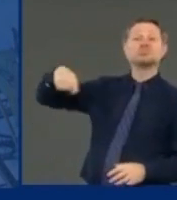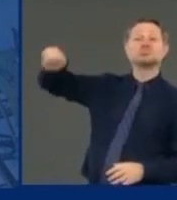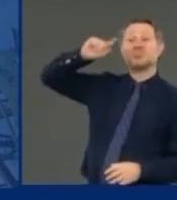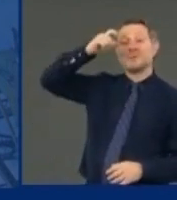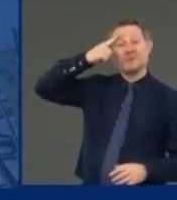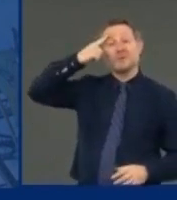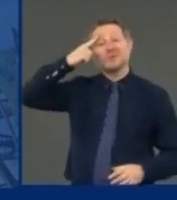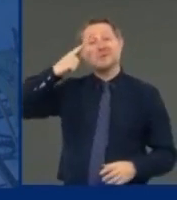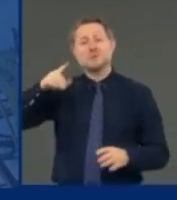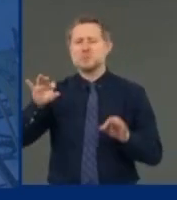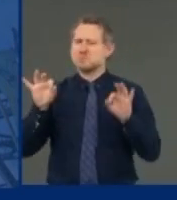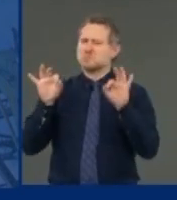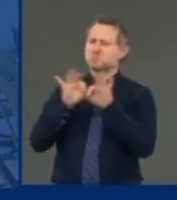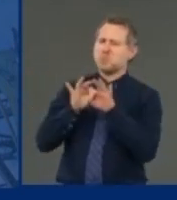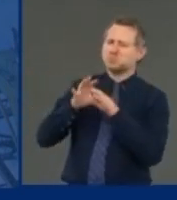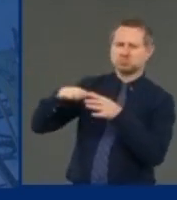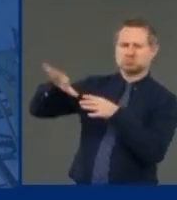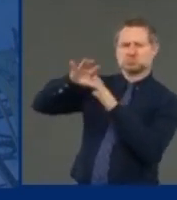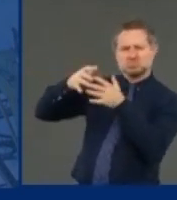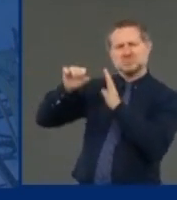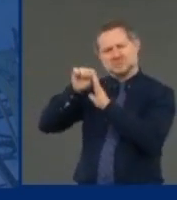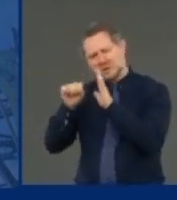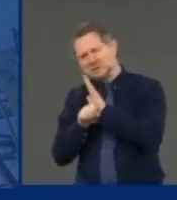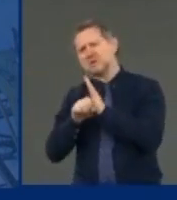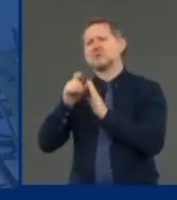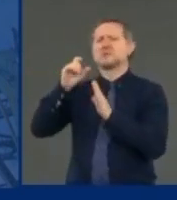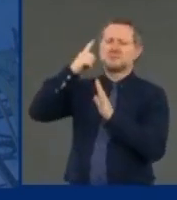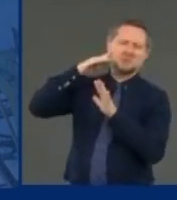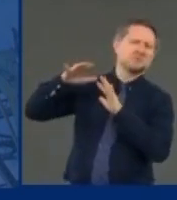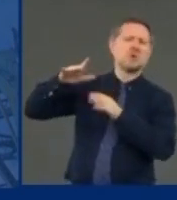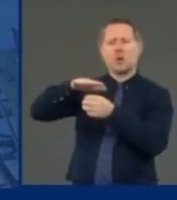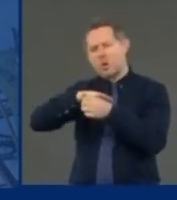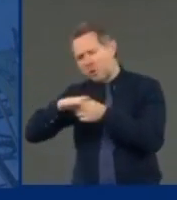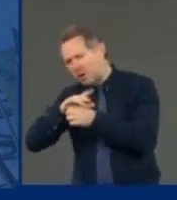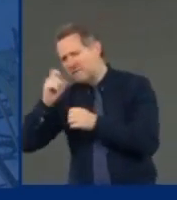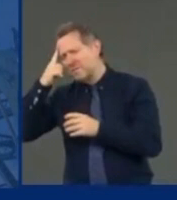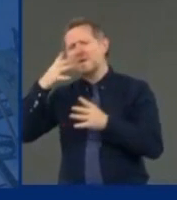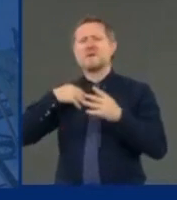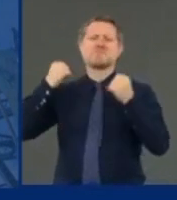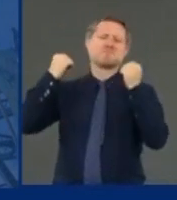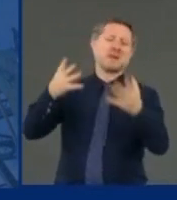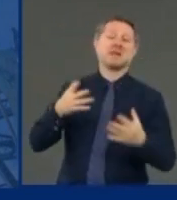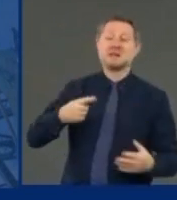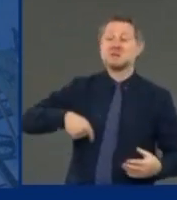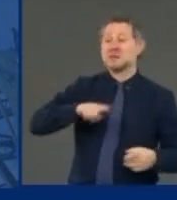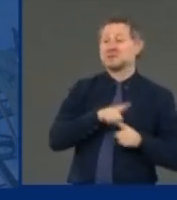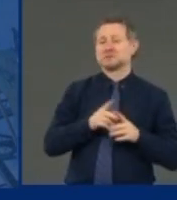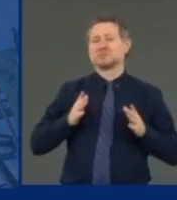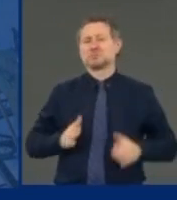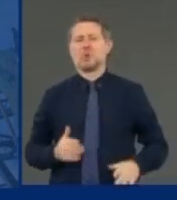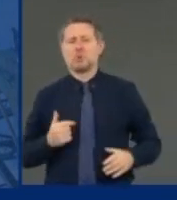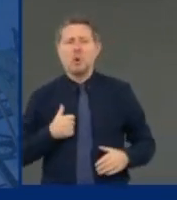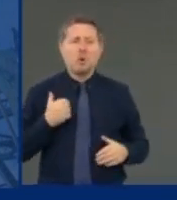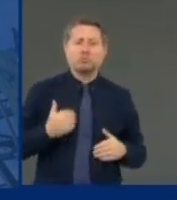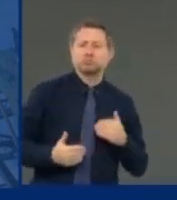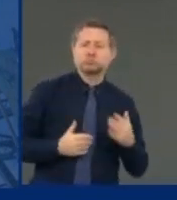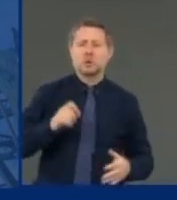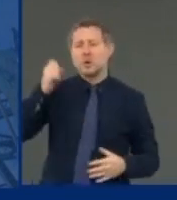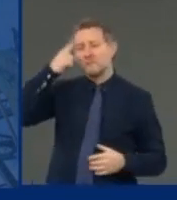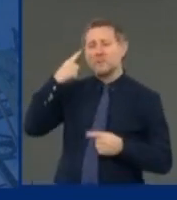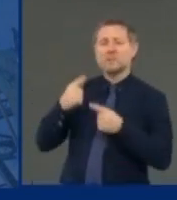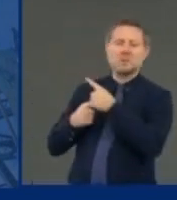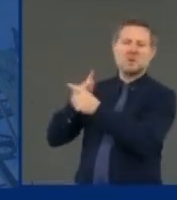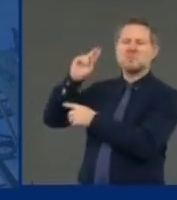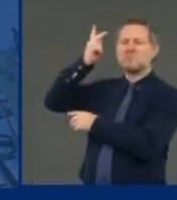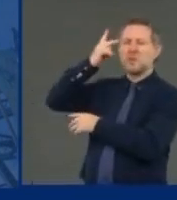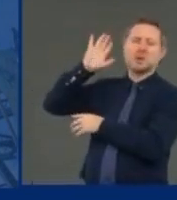right? Government, most days, you lead your life, government, politics, it's a sideshow.